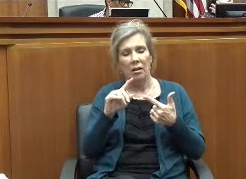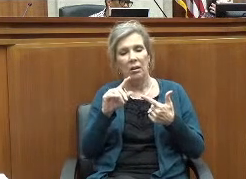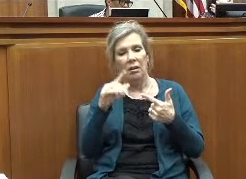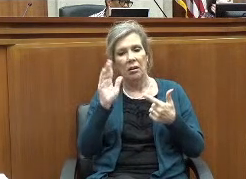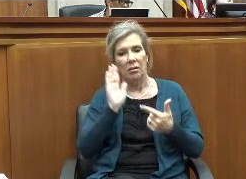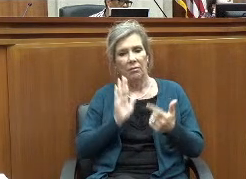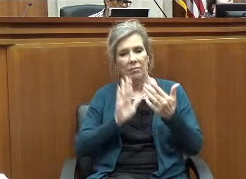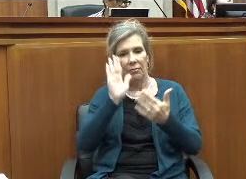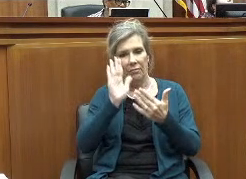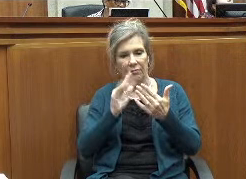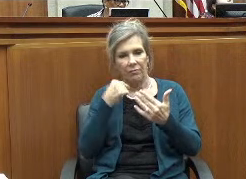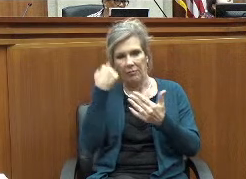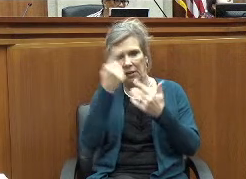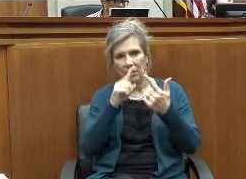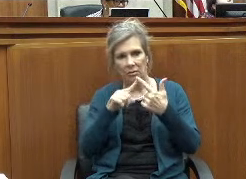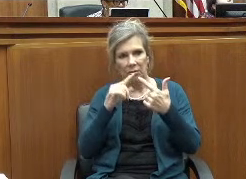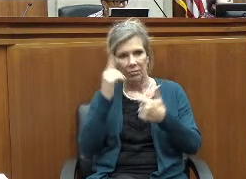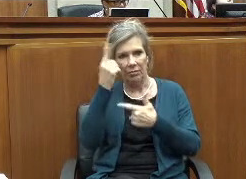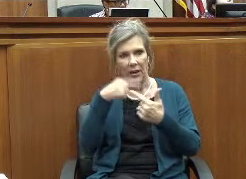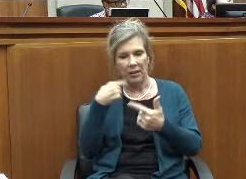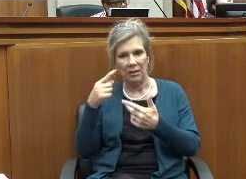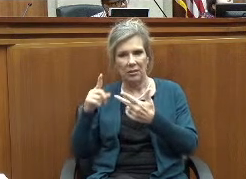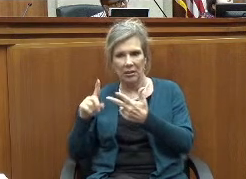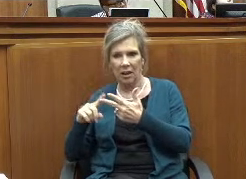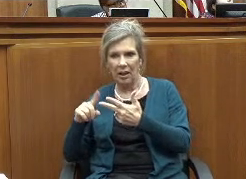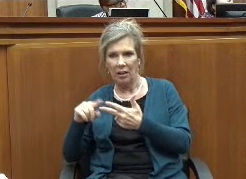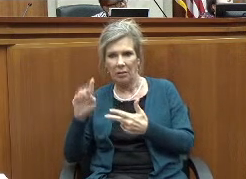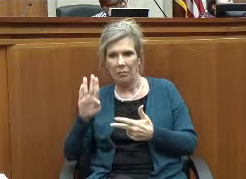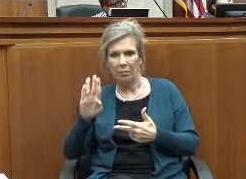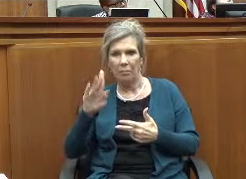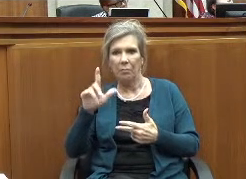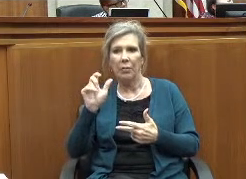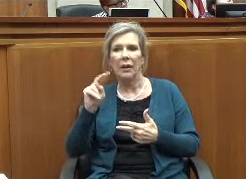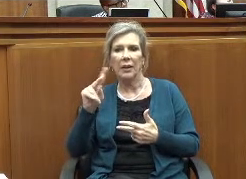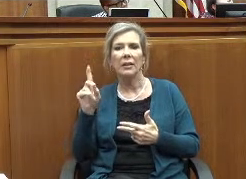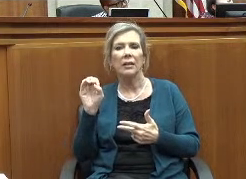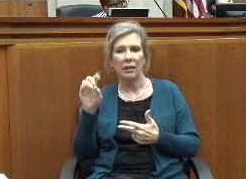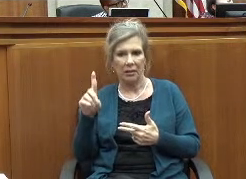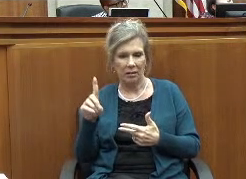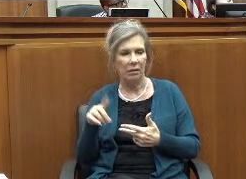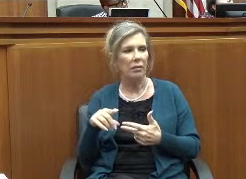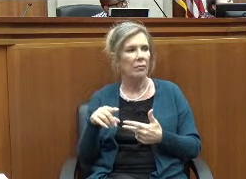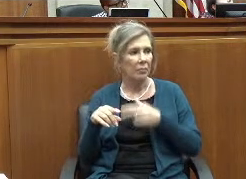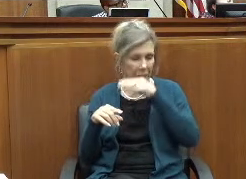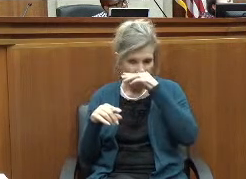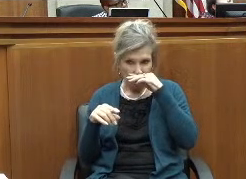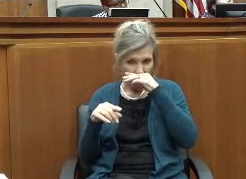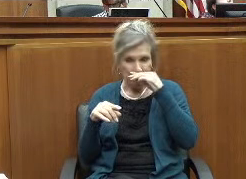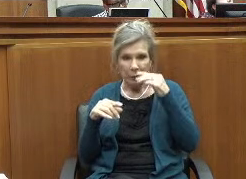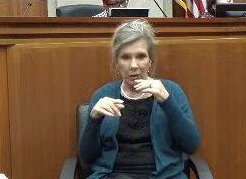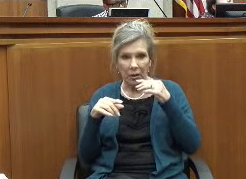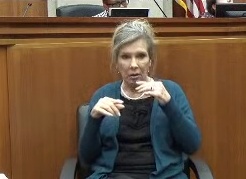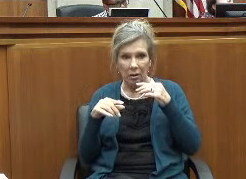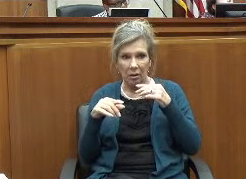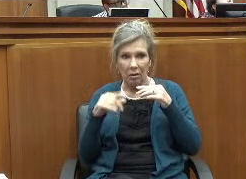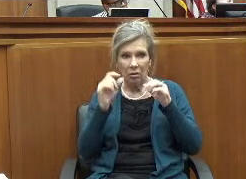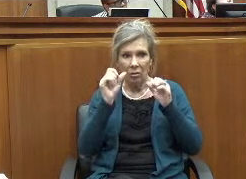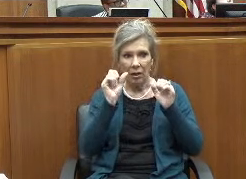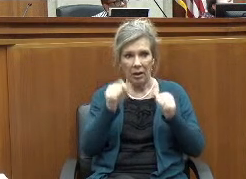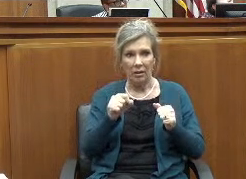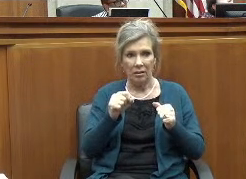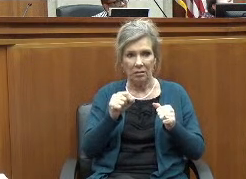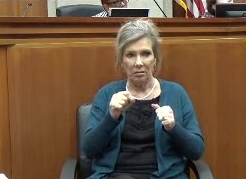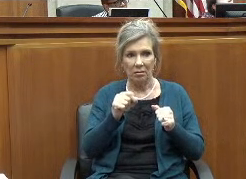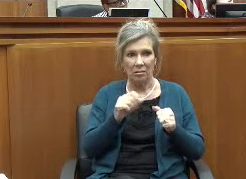even the new, potentially Louisiana connections, but talk to UVA, talk to the K-12. How do